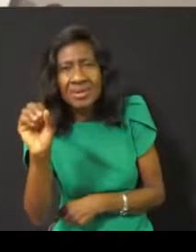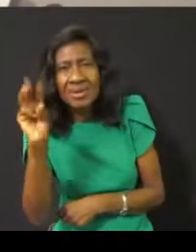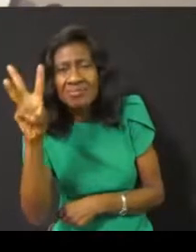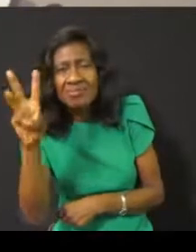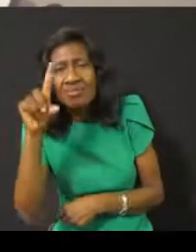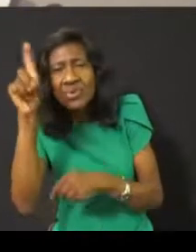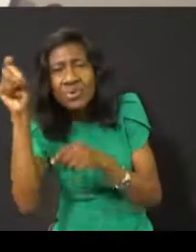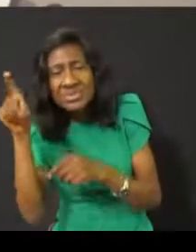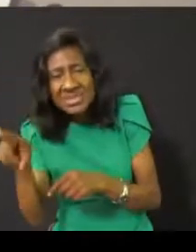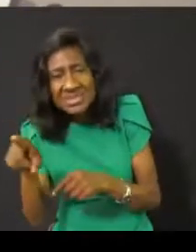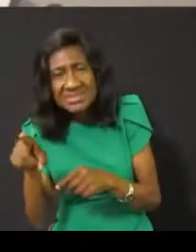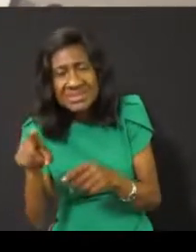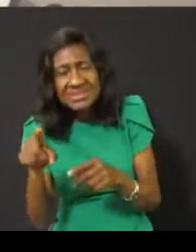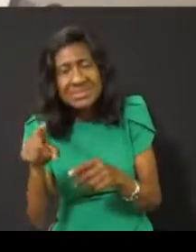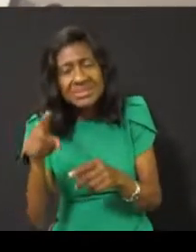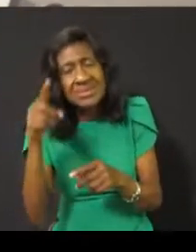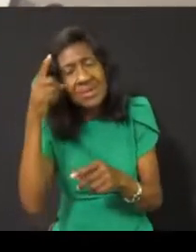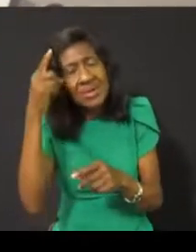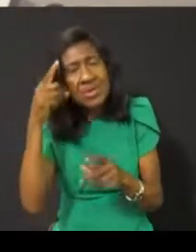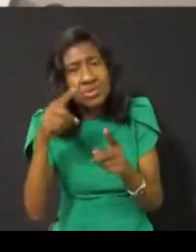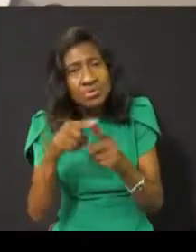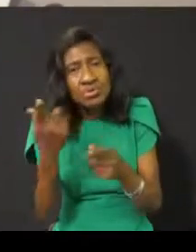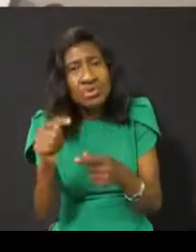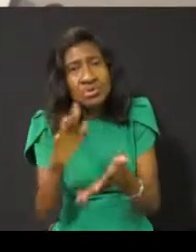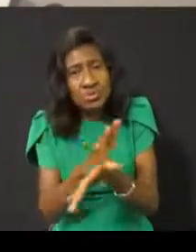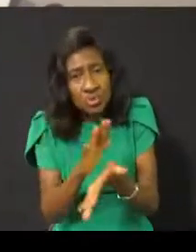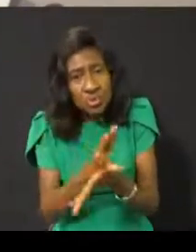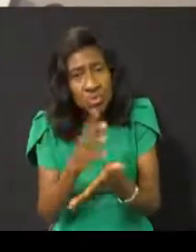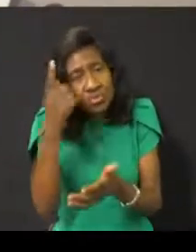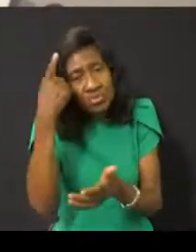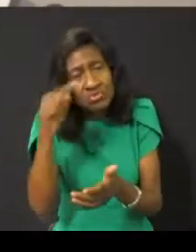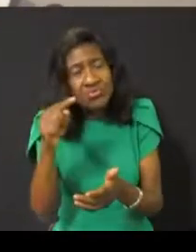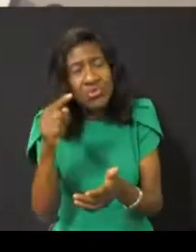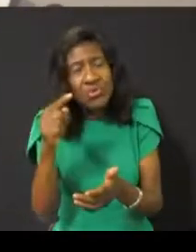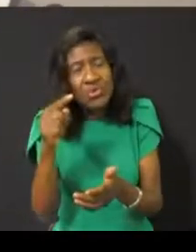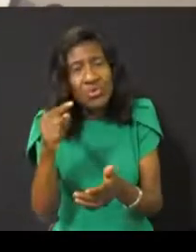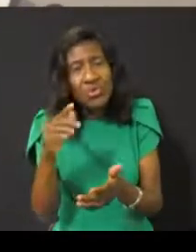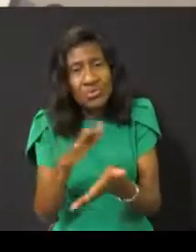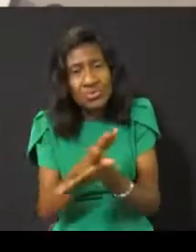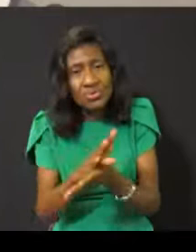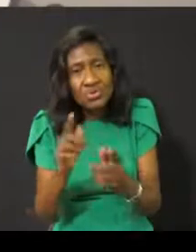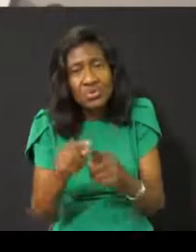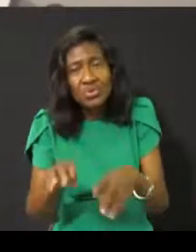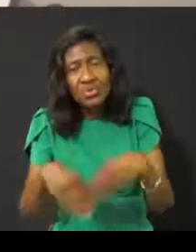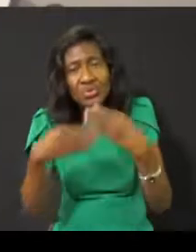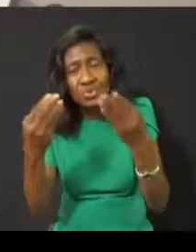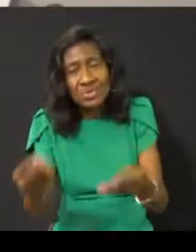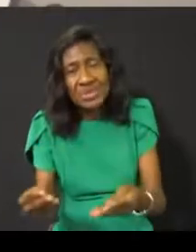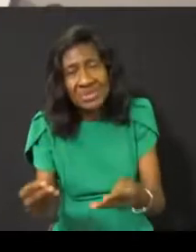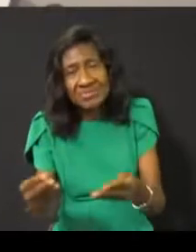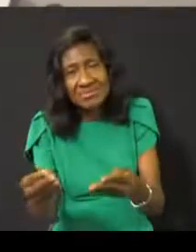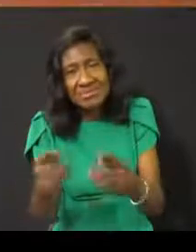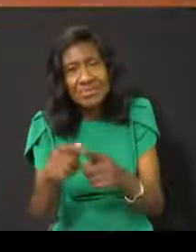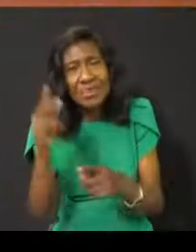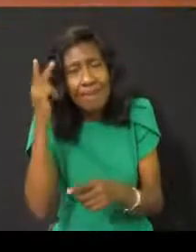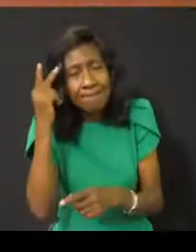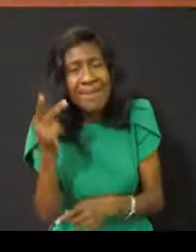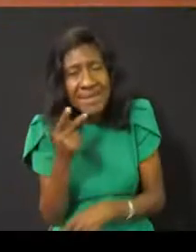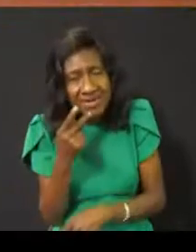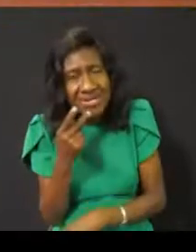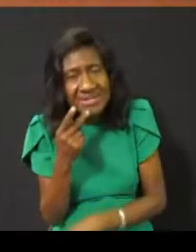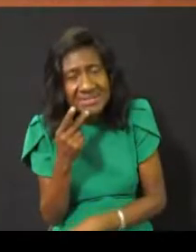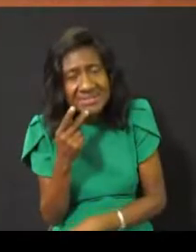parents on Monday, at the latest on Monday. And yes, kids will be able to get to school on Monday.